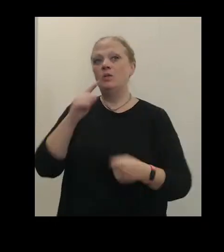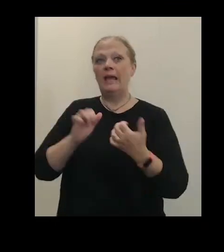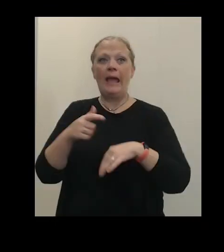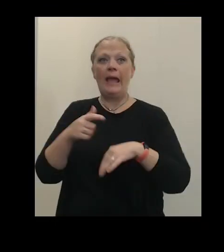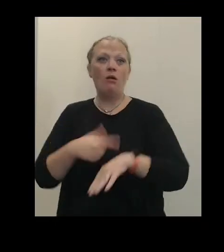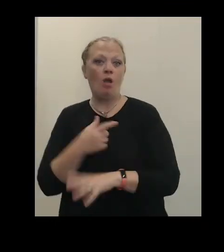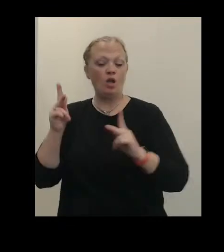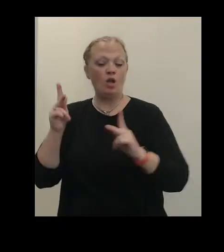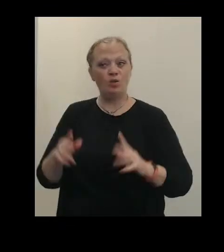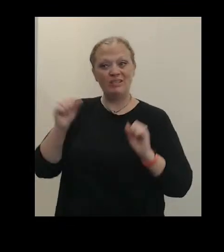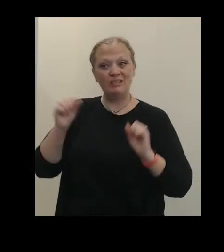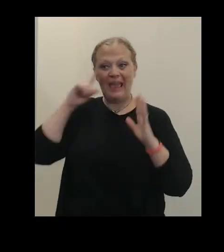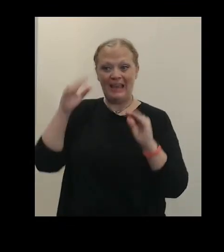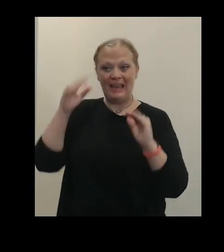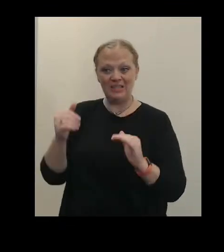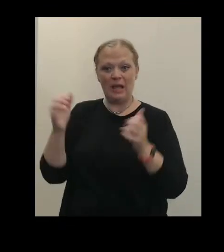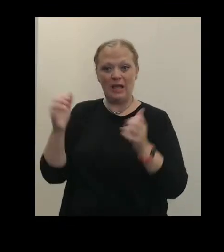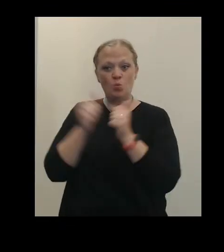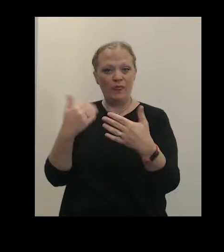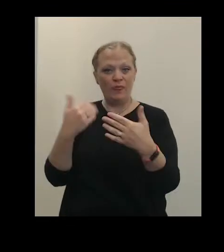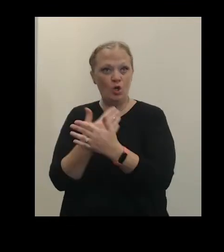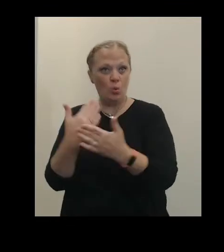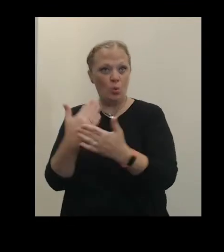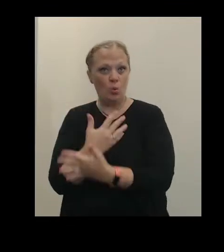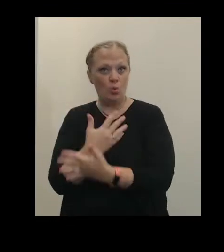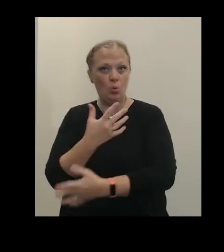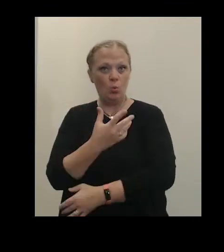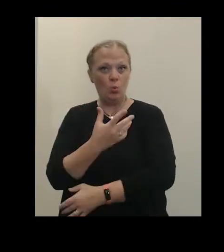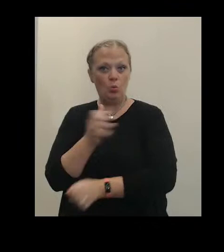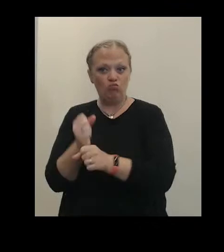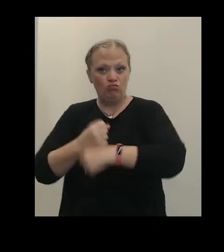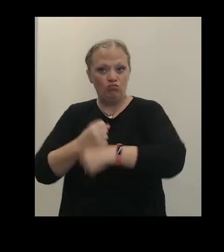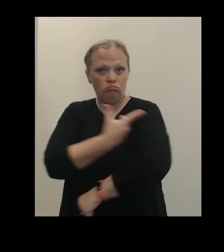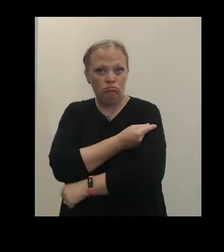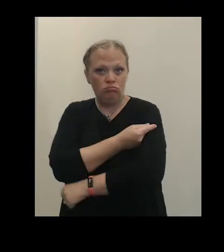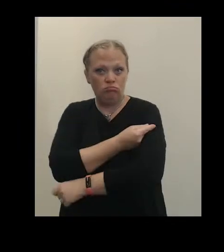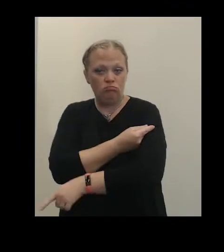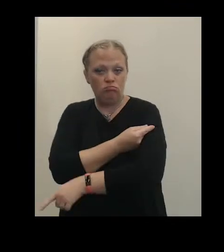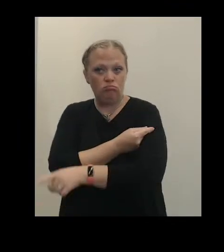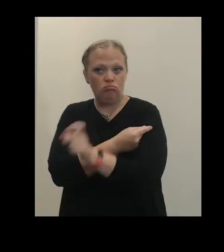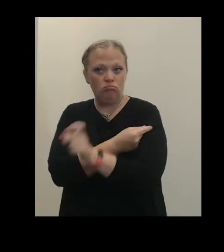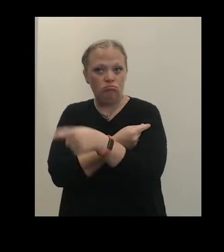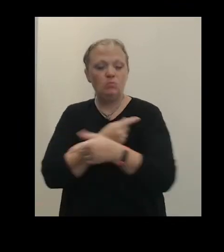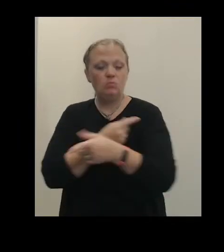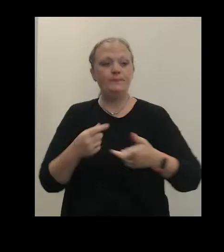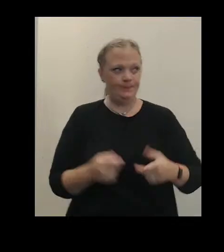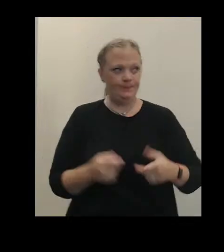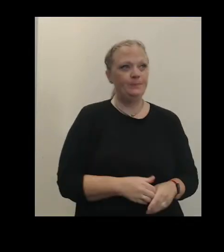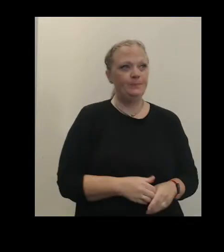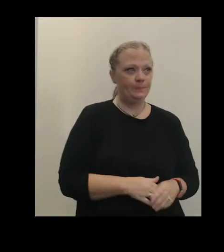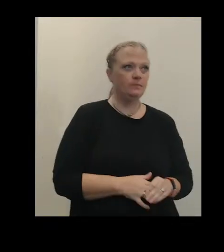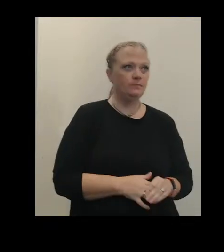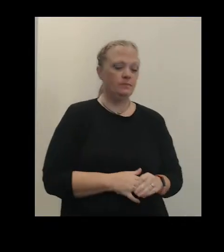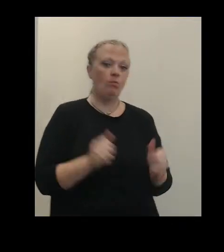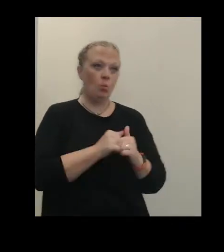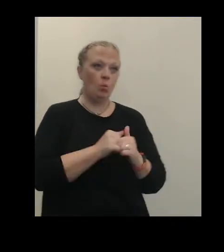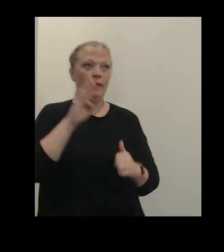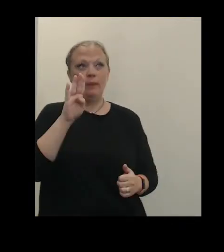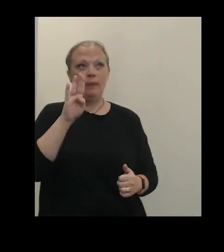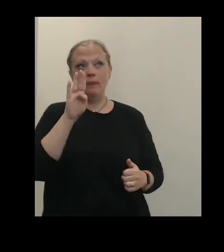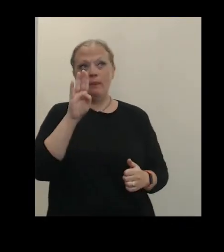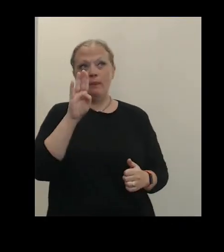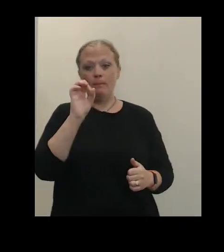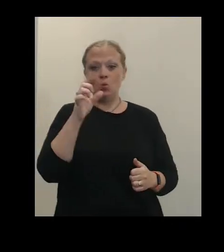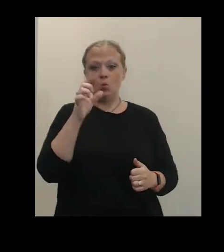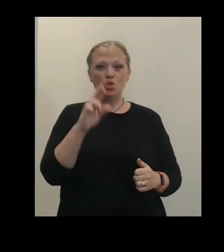good protection with the new formulation? Right. The thought is with the booster doses, it should